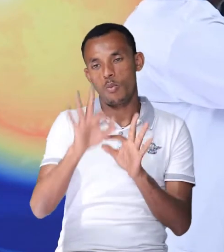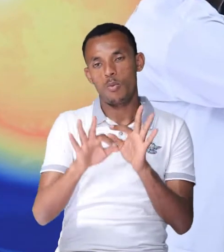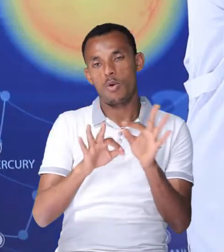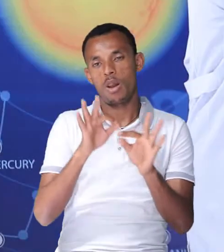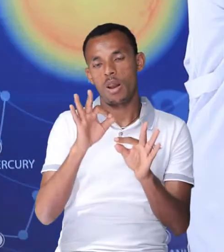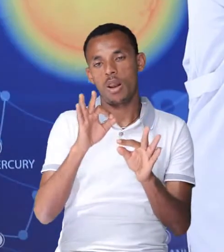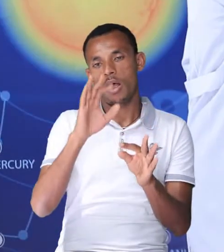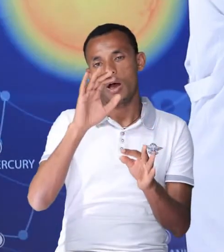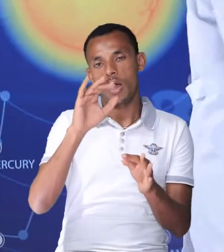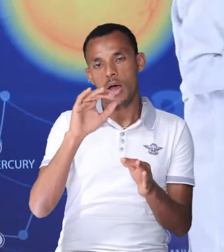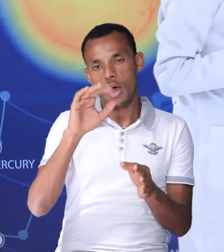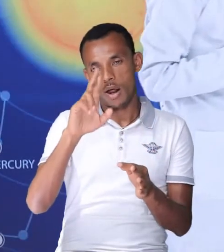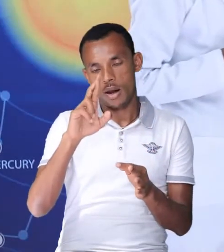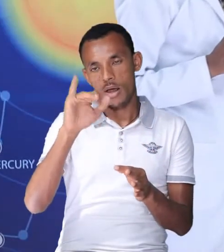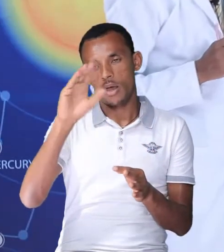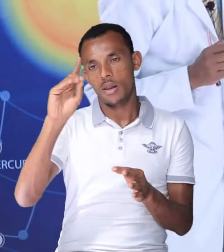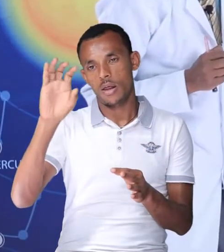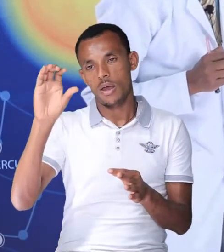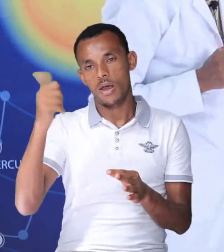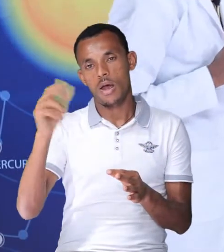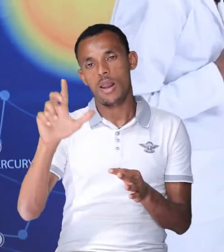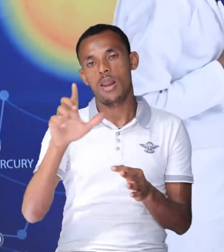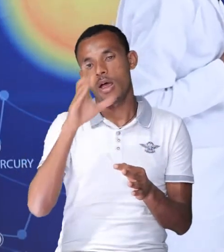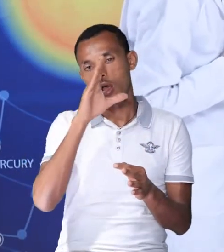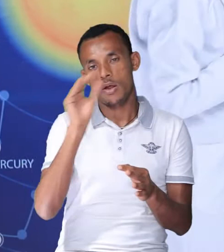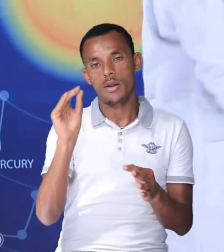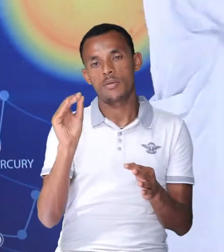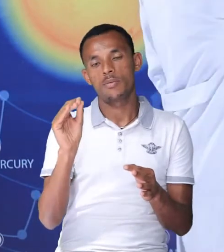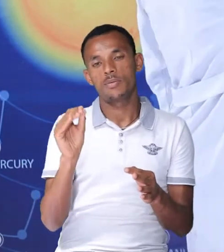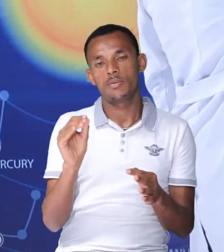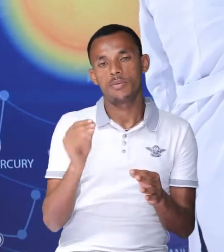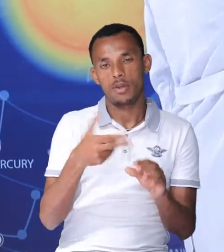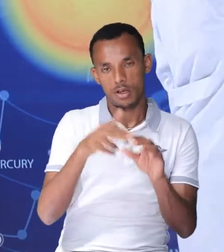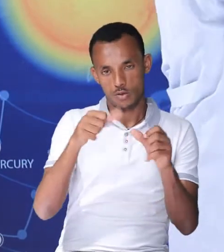is ideal gas constant, and T is temperature. Okay.